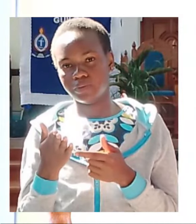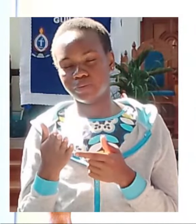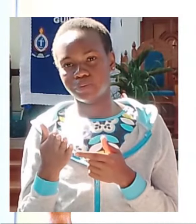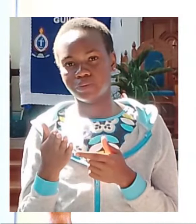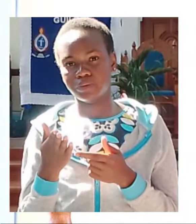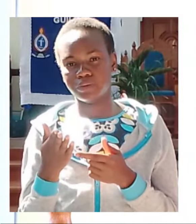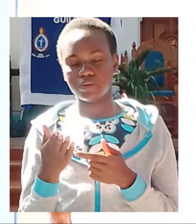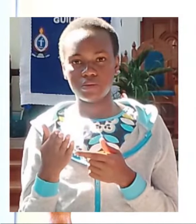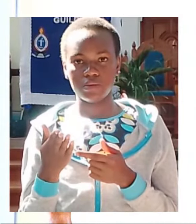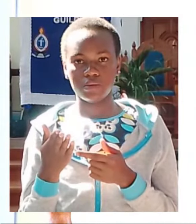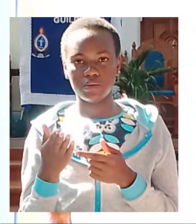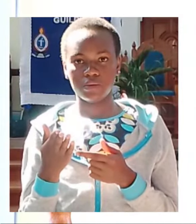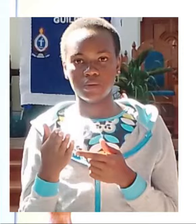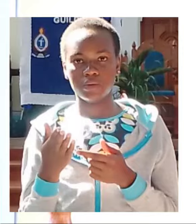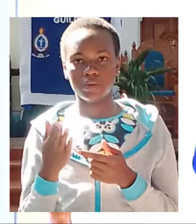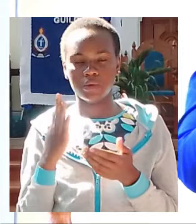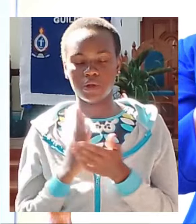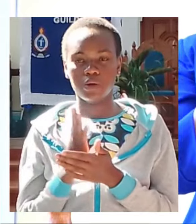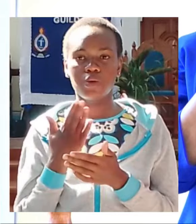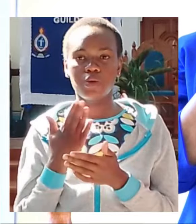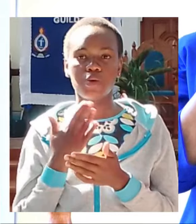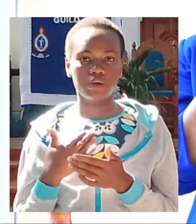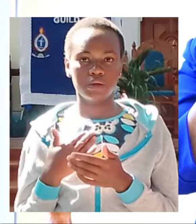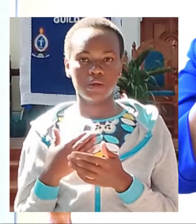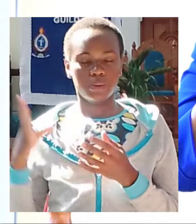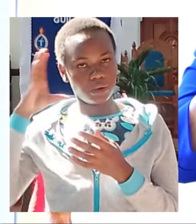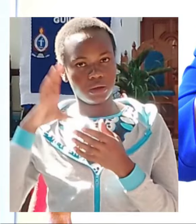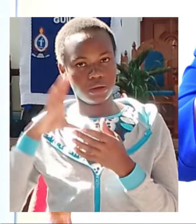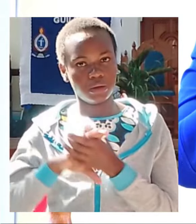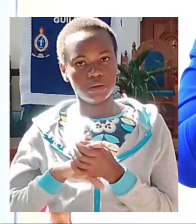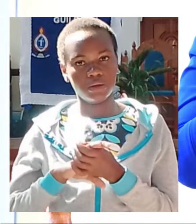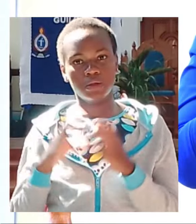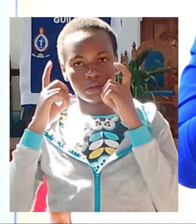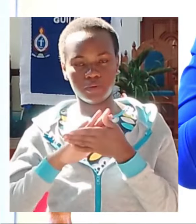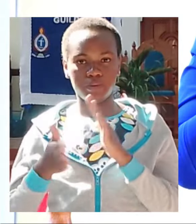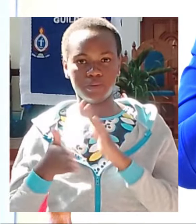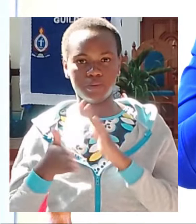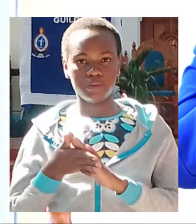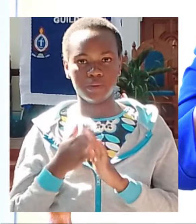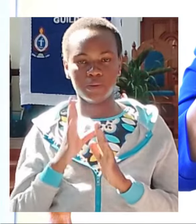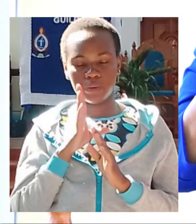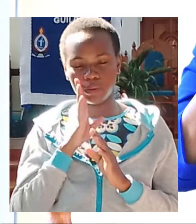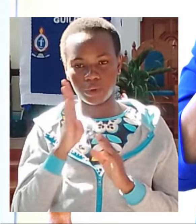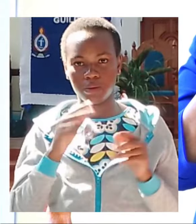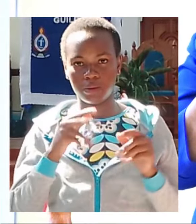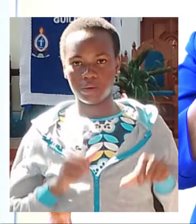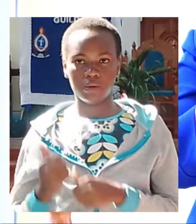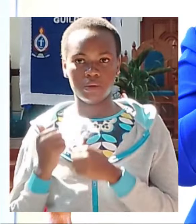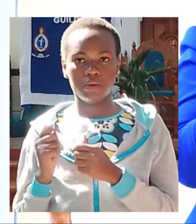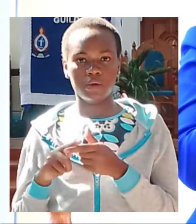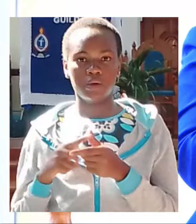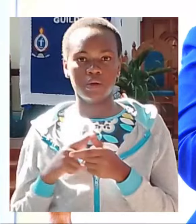Pentecost that you just need to believe, repent your sins, be baptized, and you